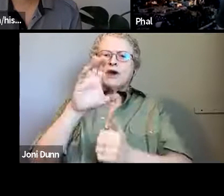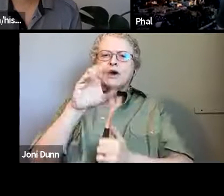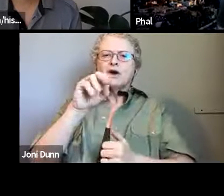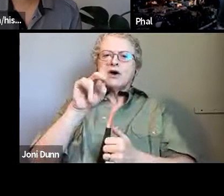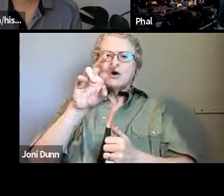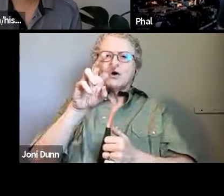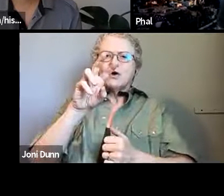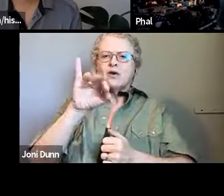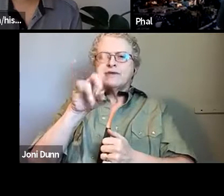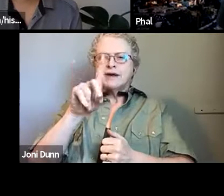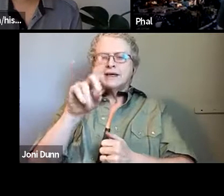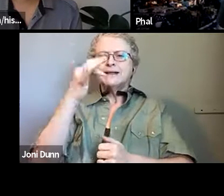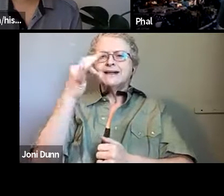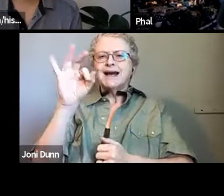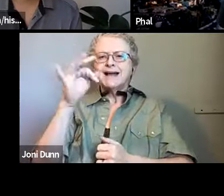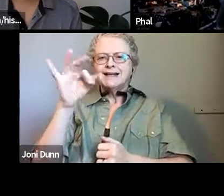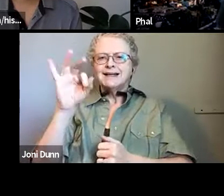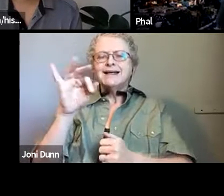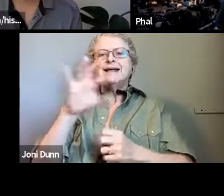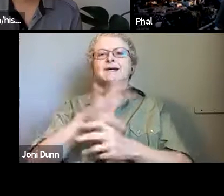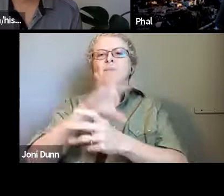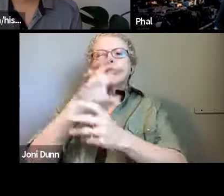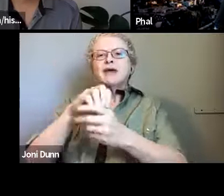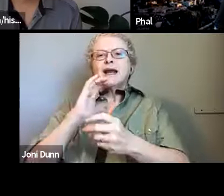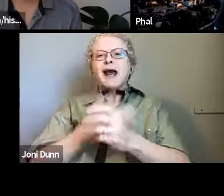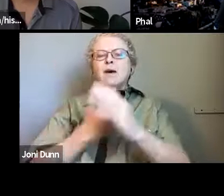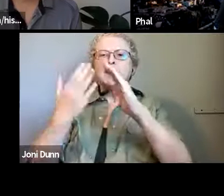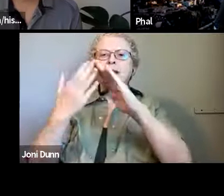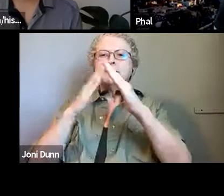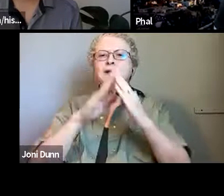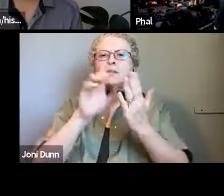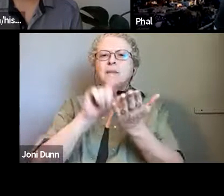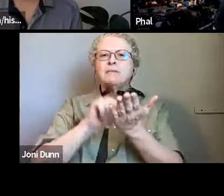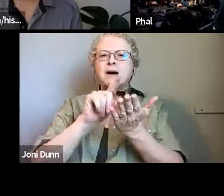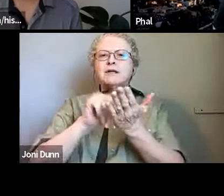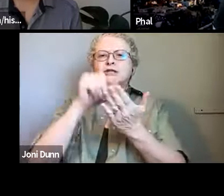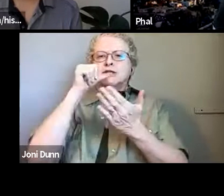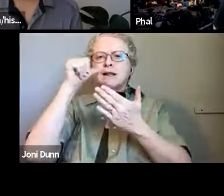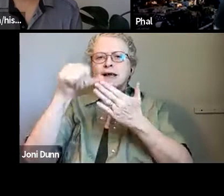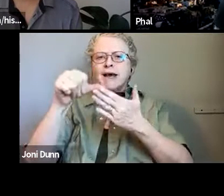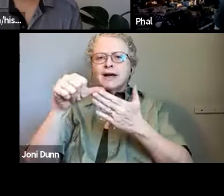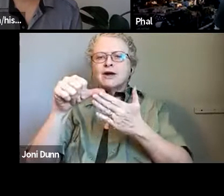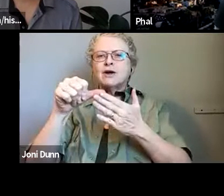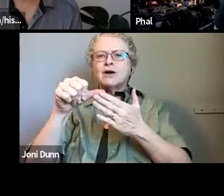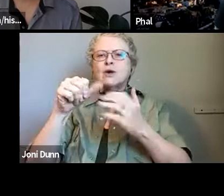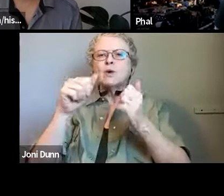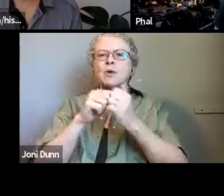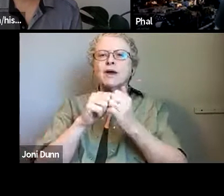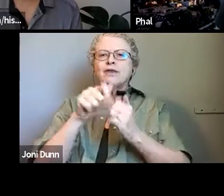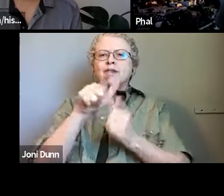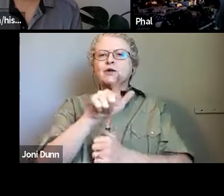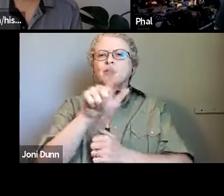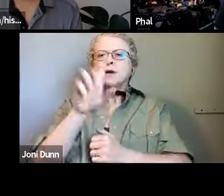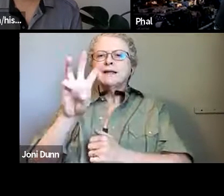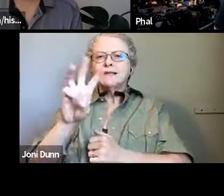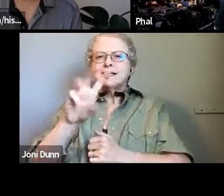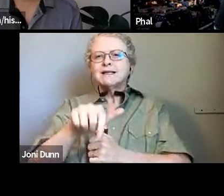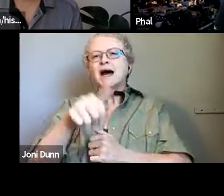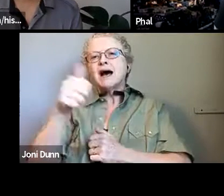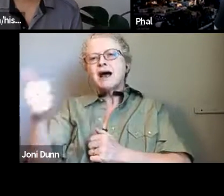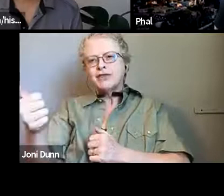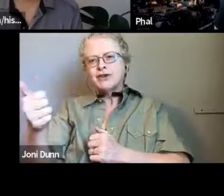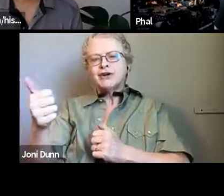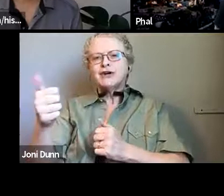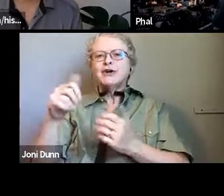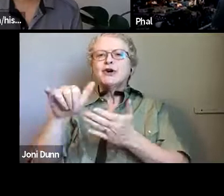in terms of racism in our communities, we published a letter alongside with 26 other New York City-based Asian American